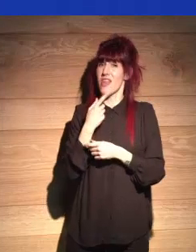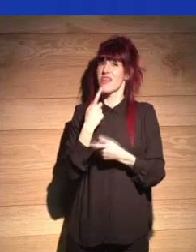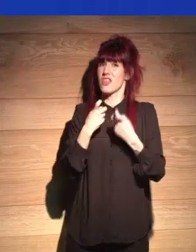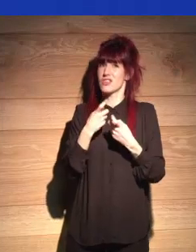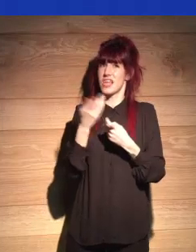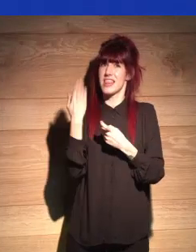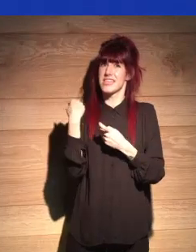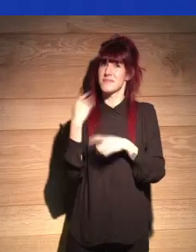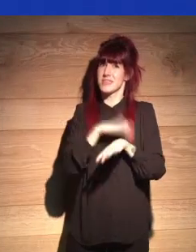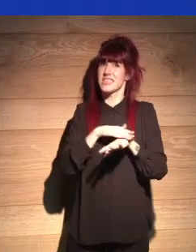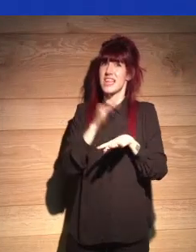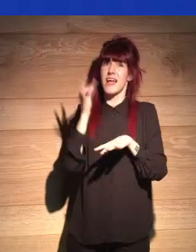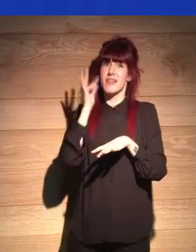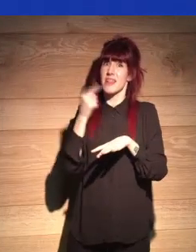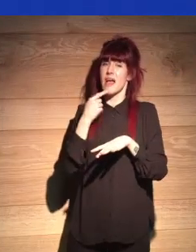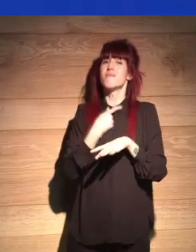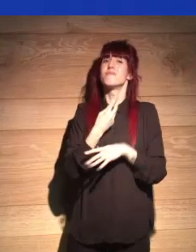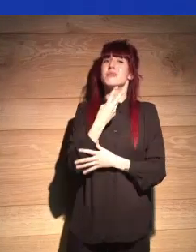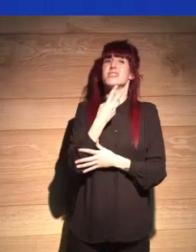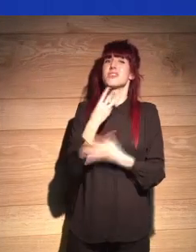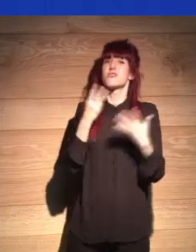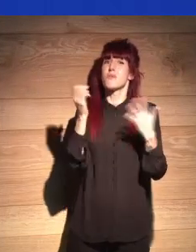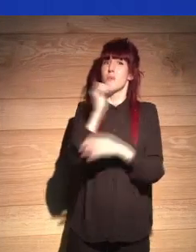the minister talked about, Nadia Calviño,